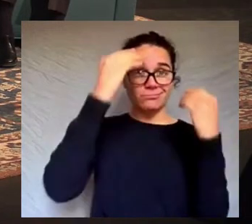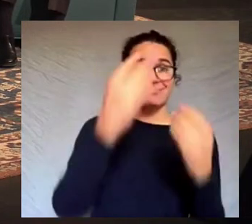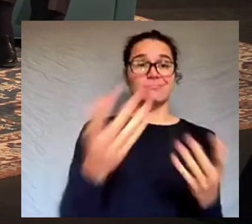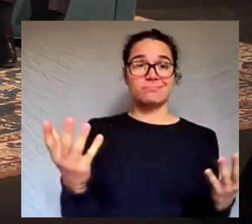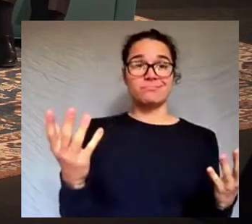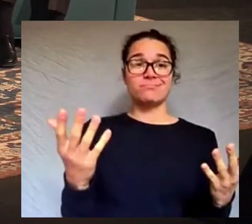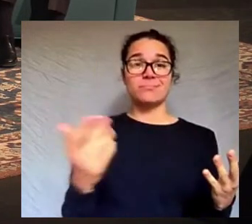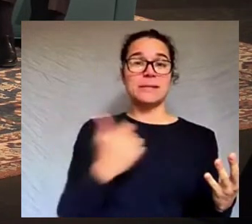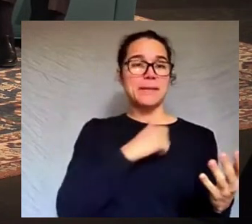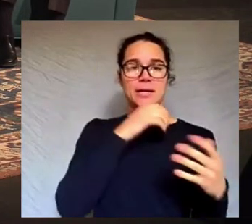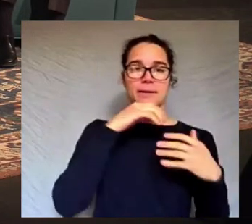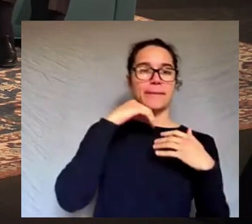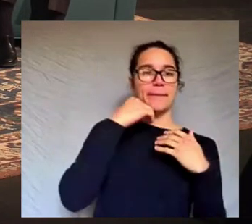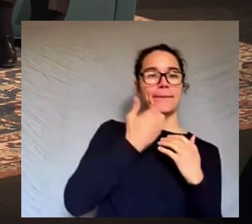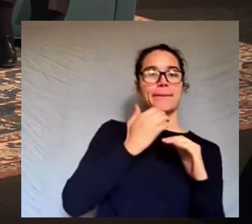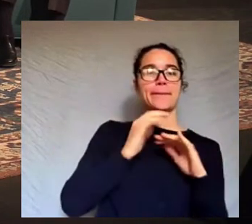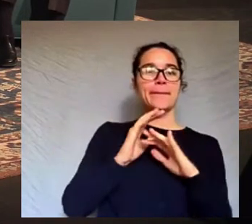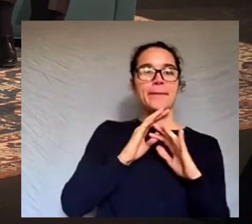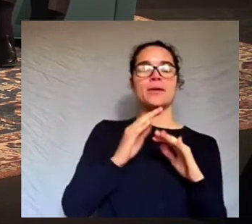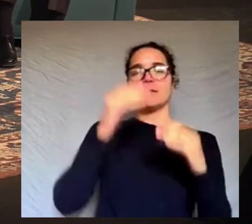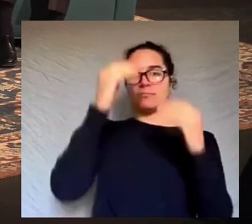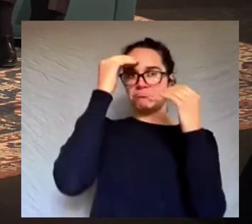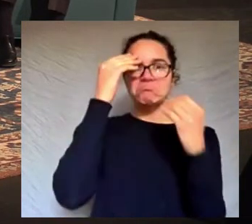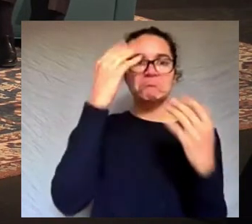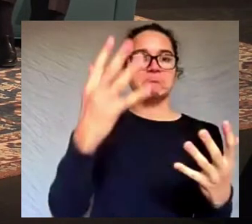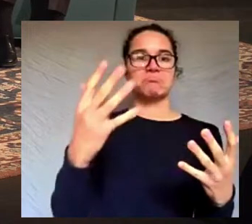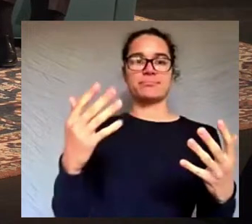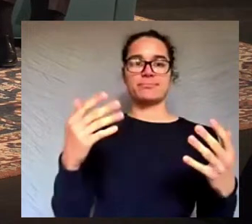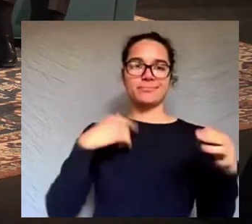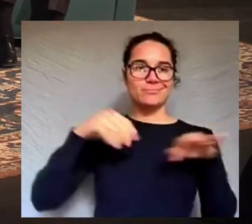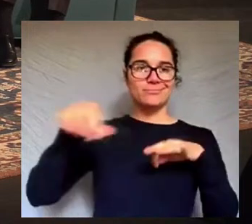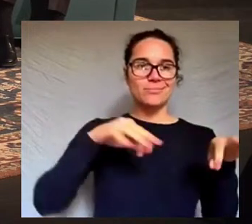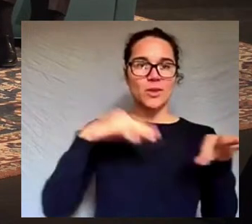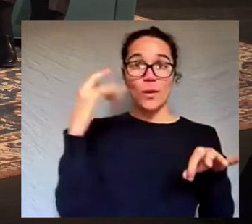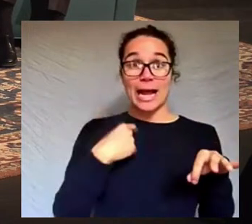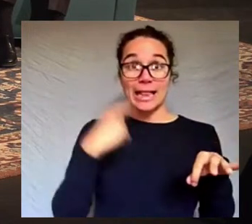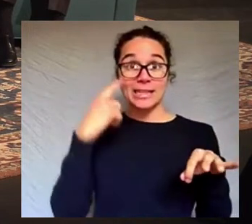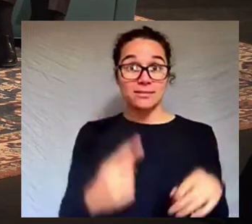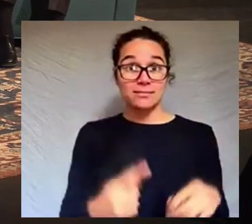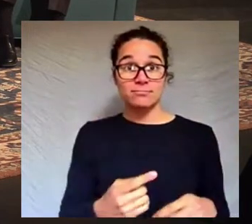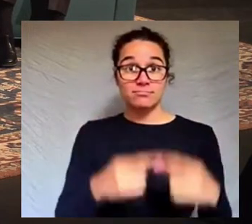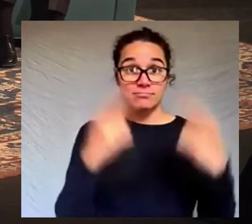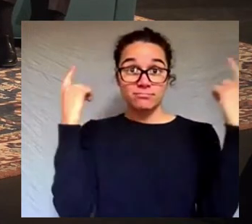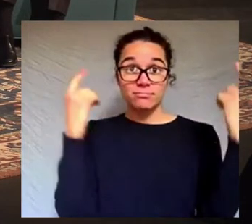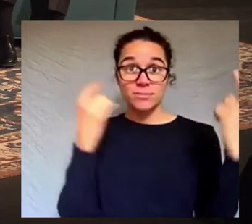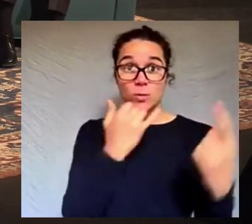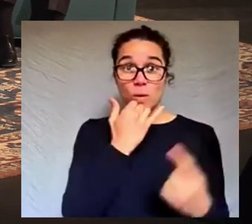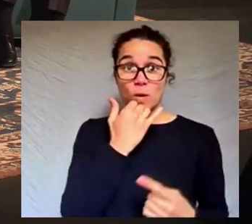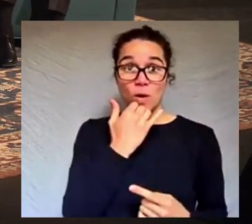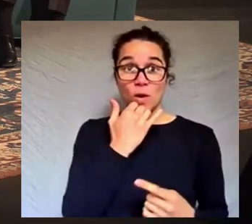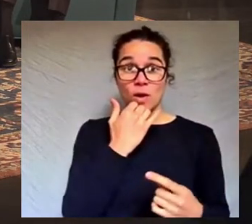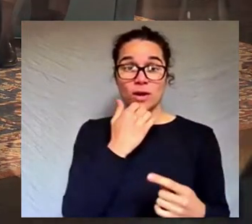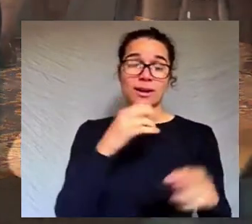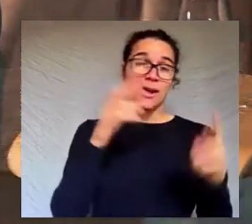I lay out why I think they're wrong, and I hope someday they'll see the error of their